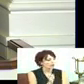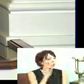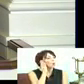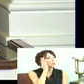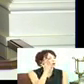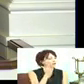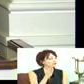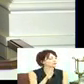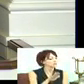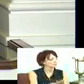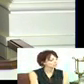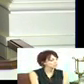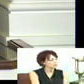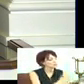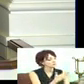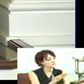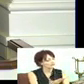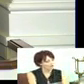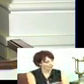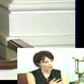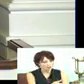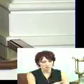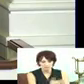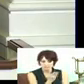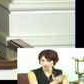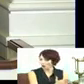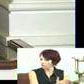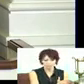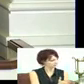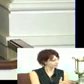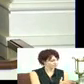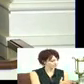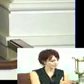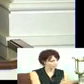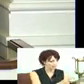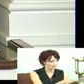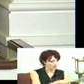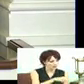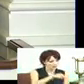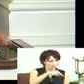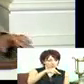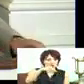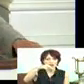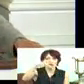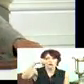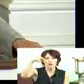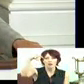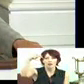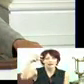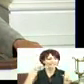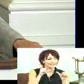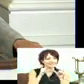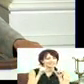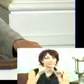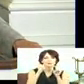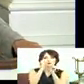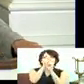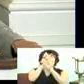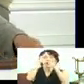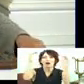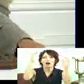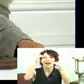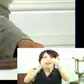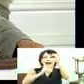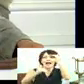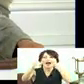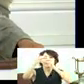my salvation will continue in another life. Let me share with you a story of a woman who